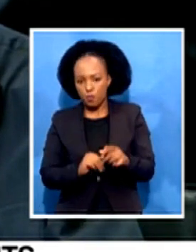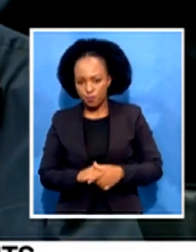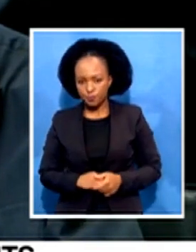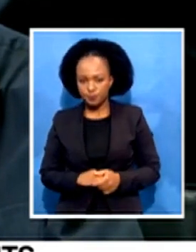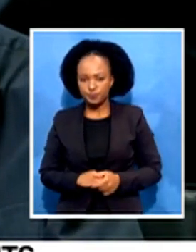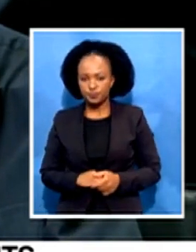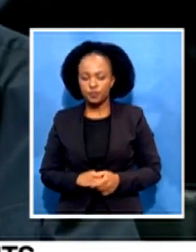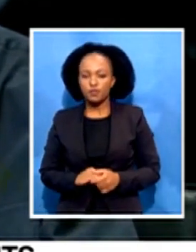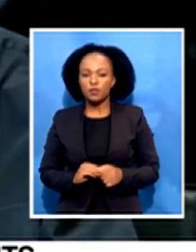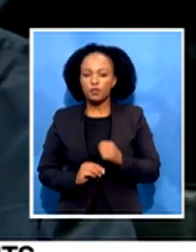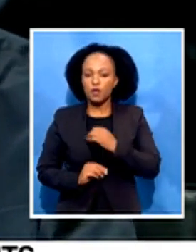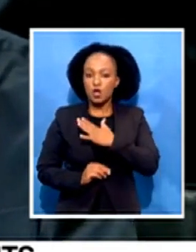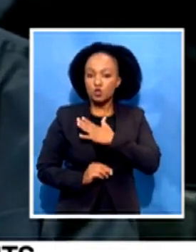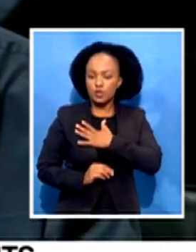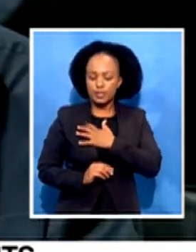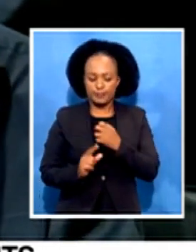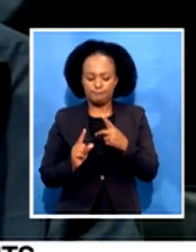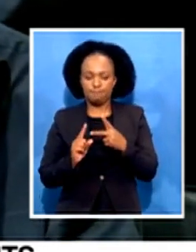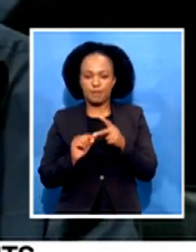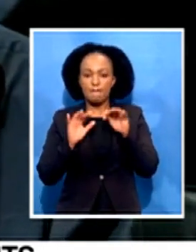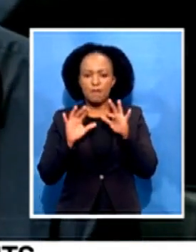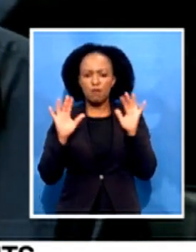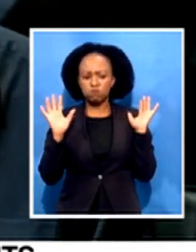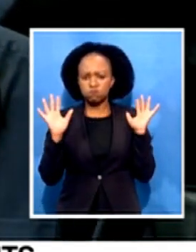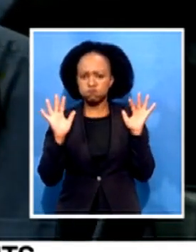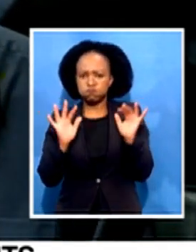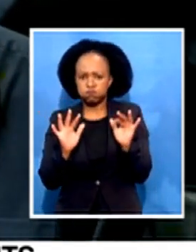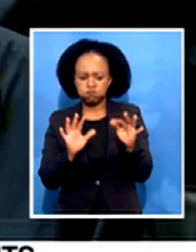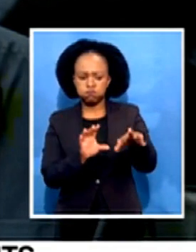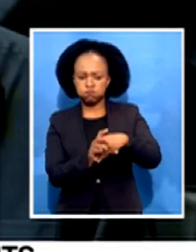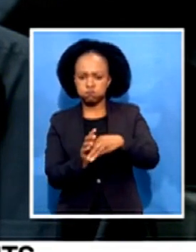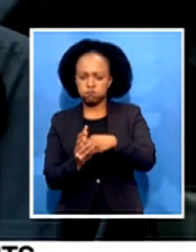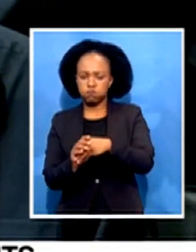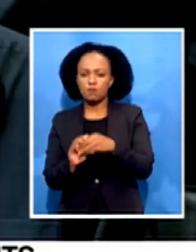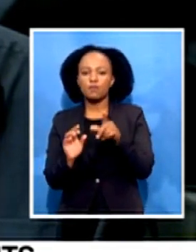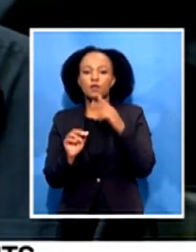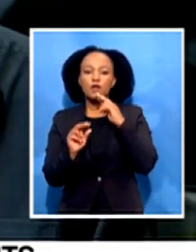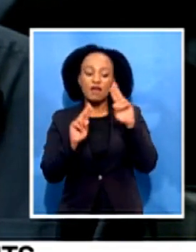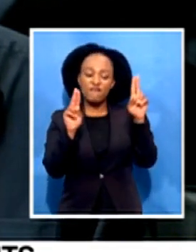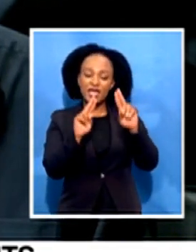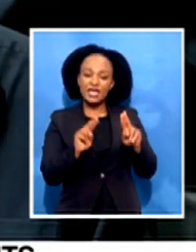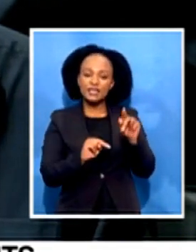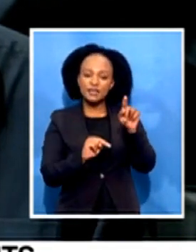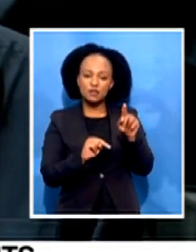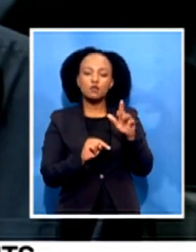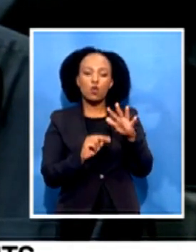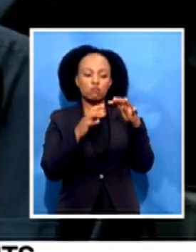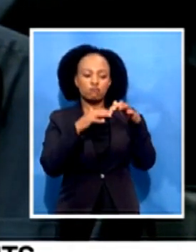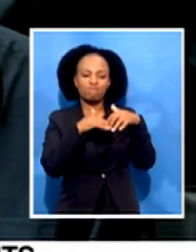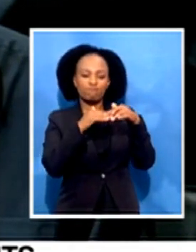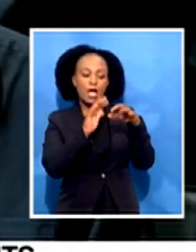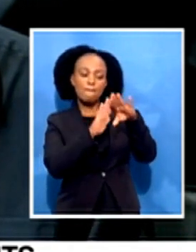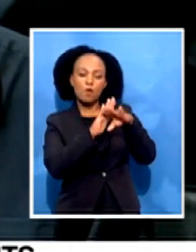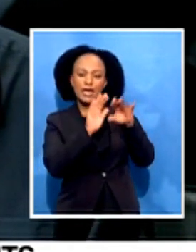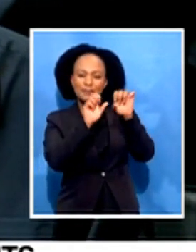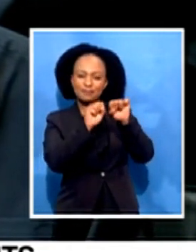mobilization, the Federation shall introduce a systematic program on ideological and organizational education